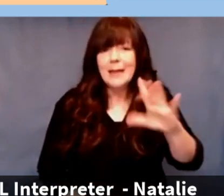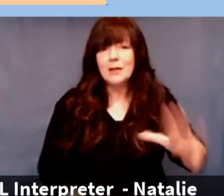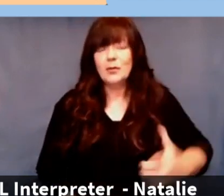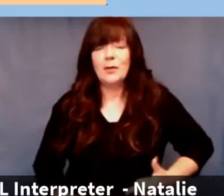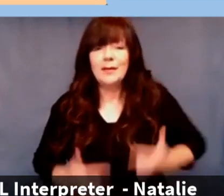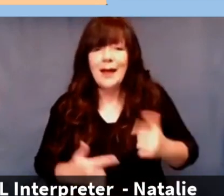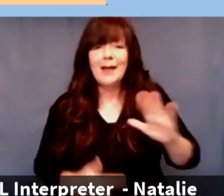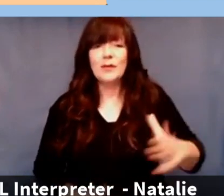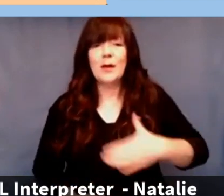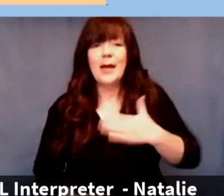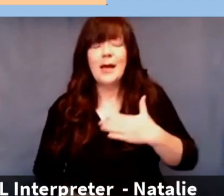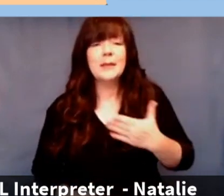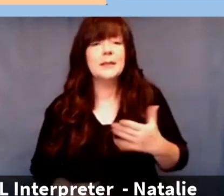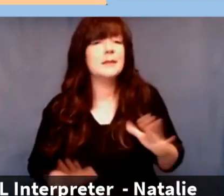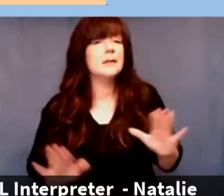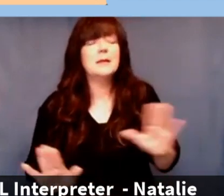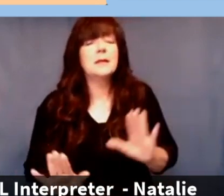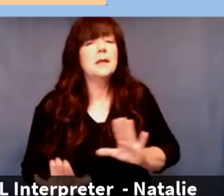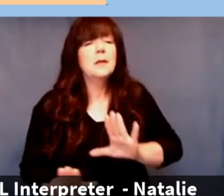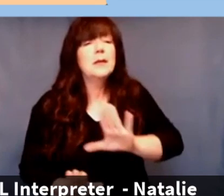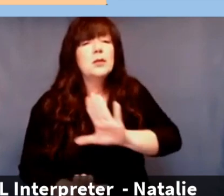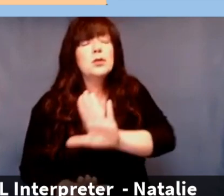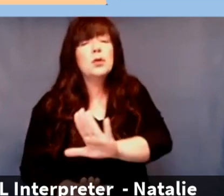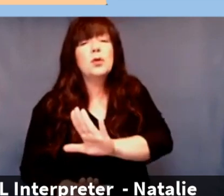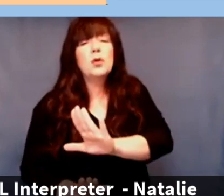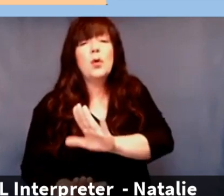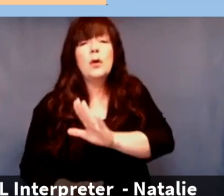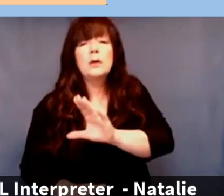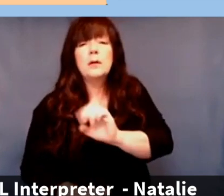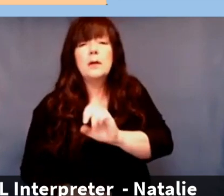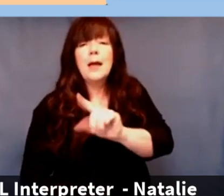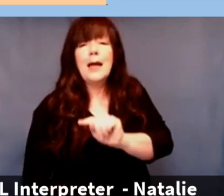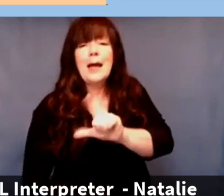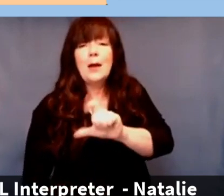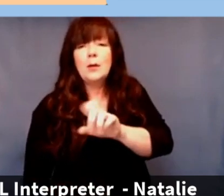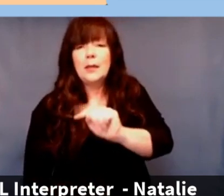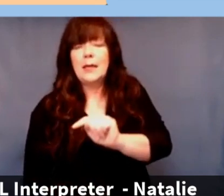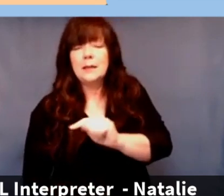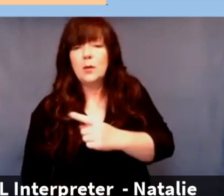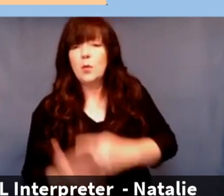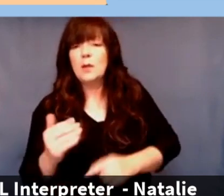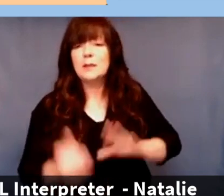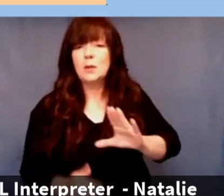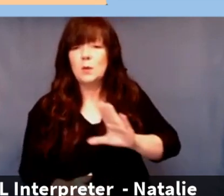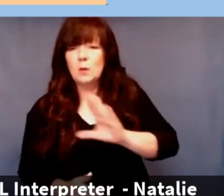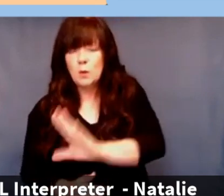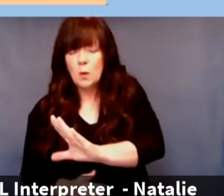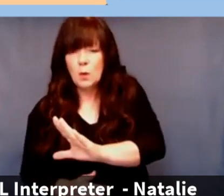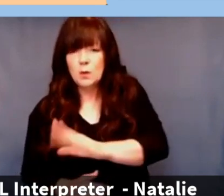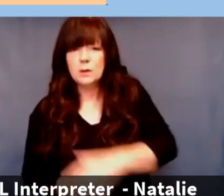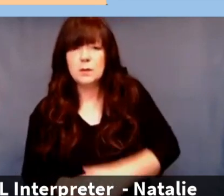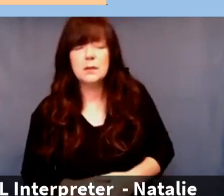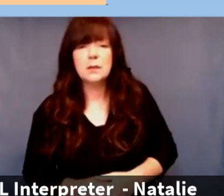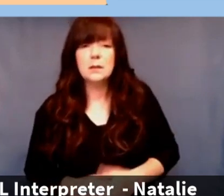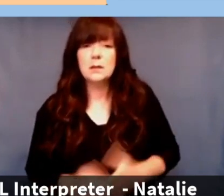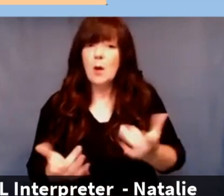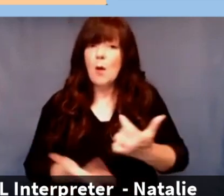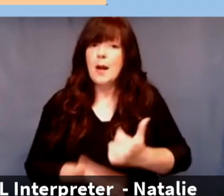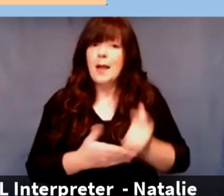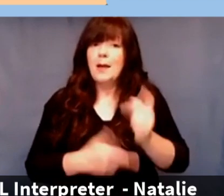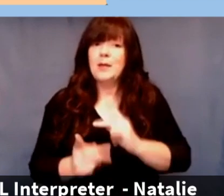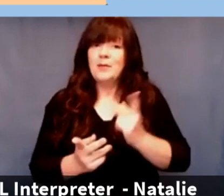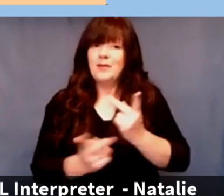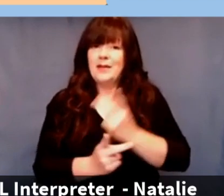happiness. Because that's your outlet. So what are you doing? What's your outlet? And that's what I want to help people figure